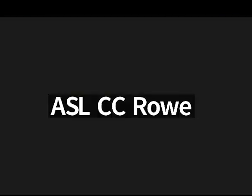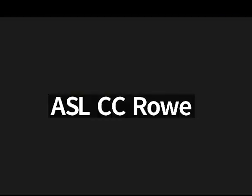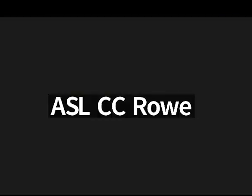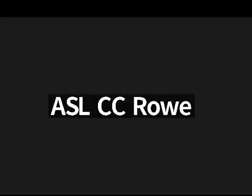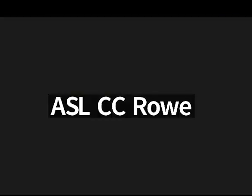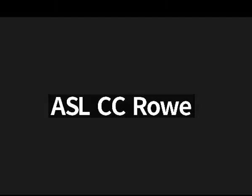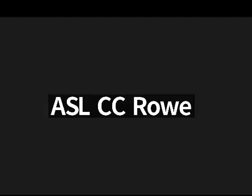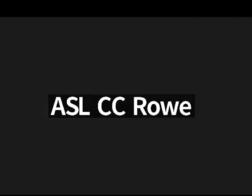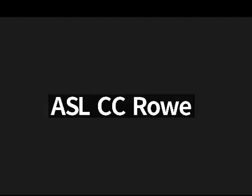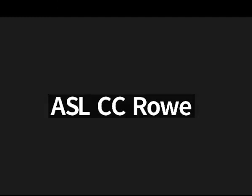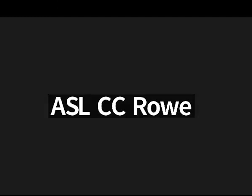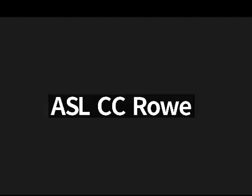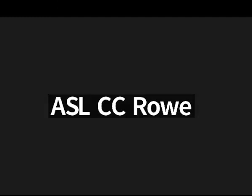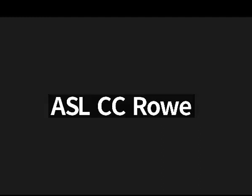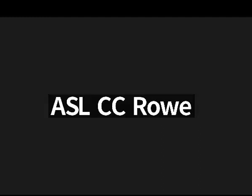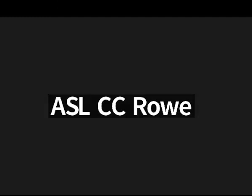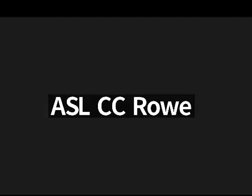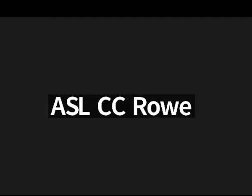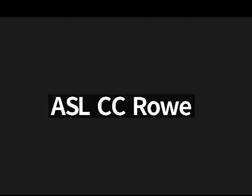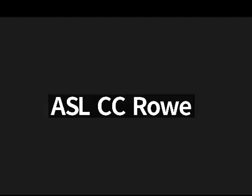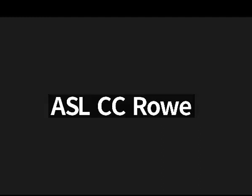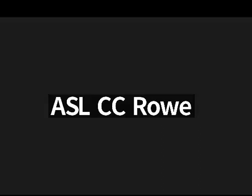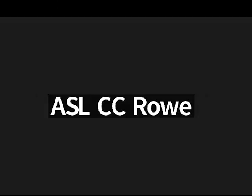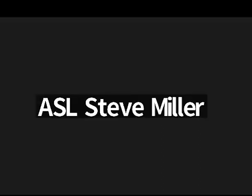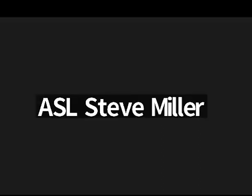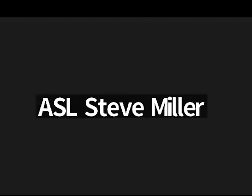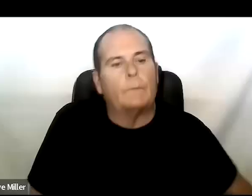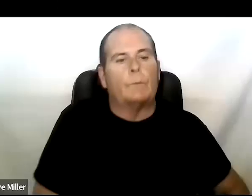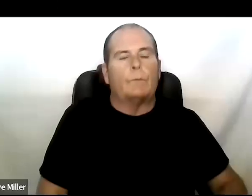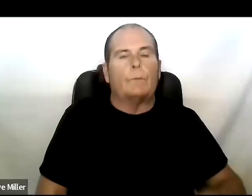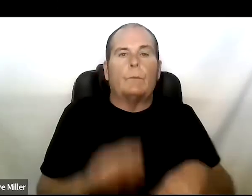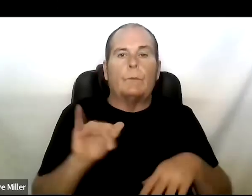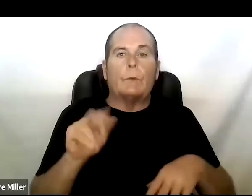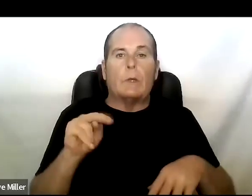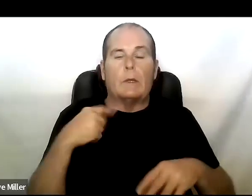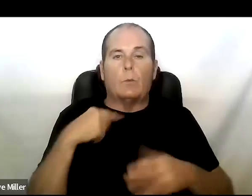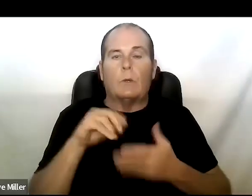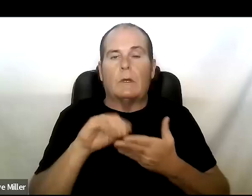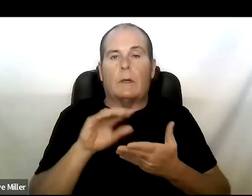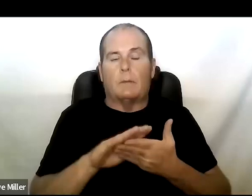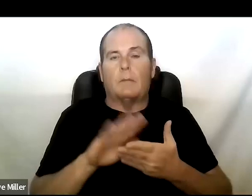There. Jay, your comment has been noted, and we will discuss with the VR